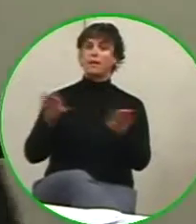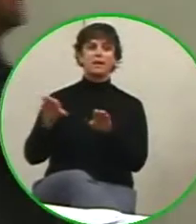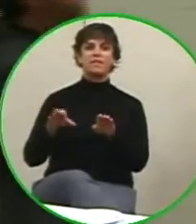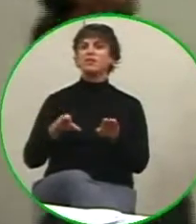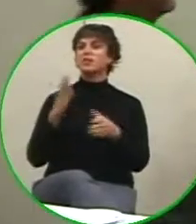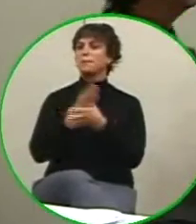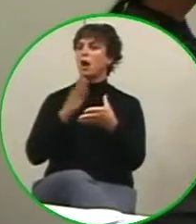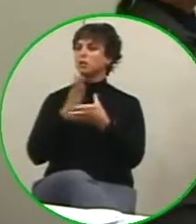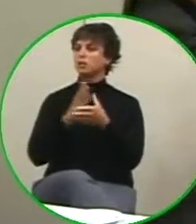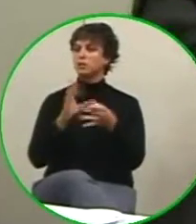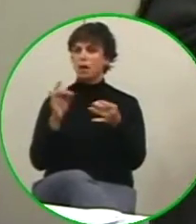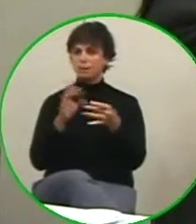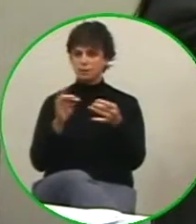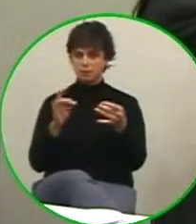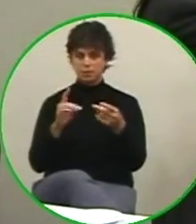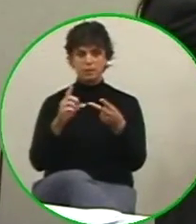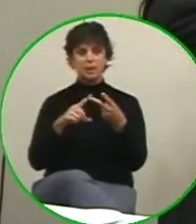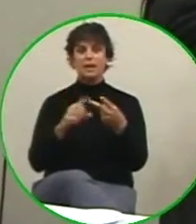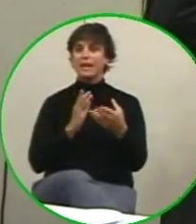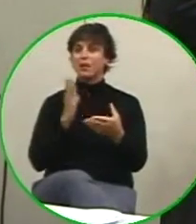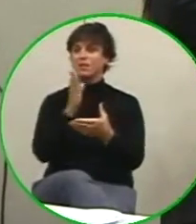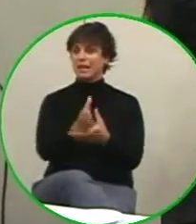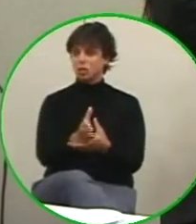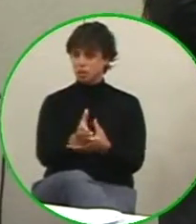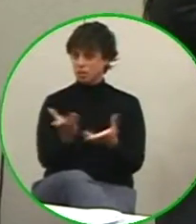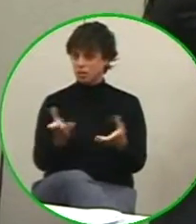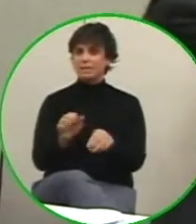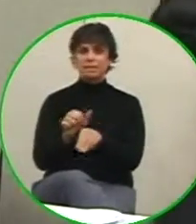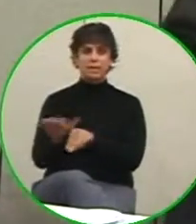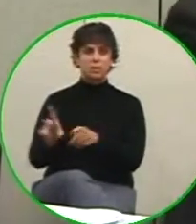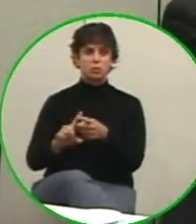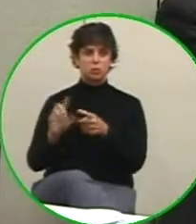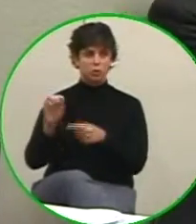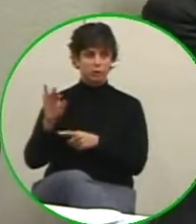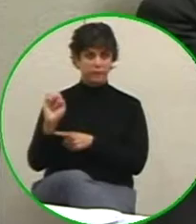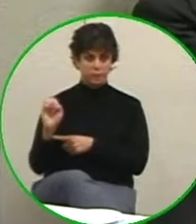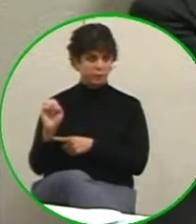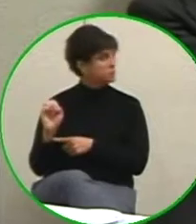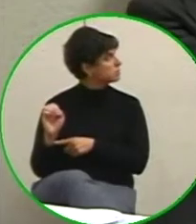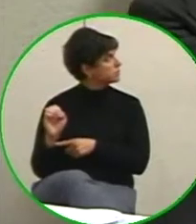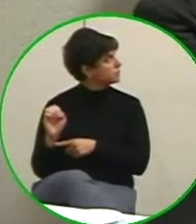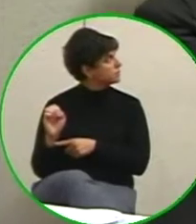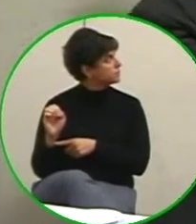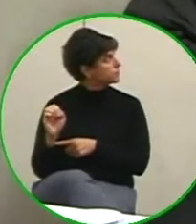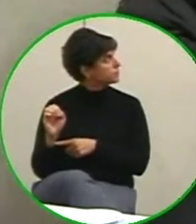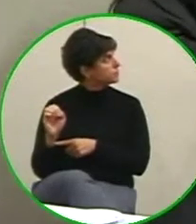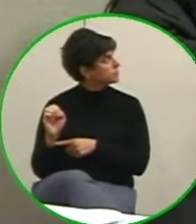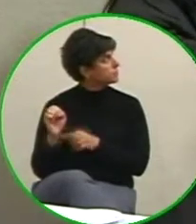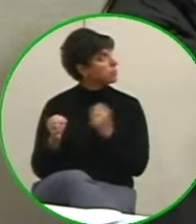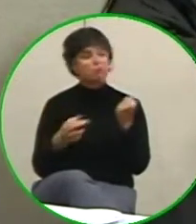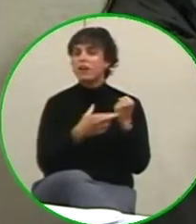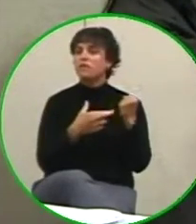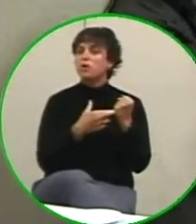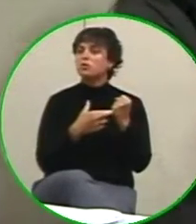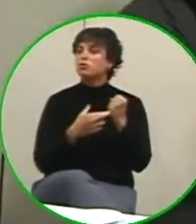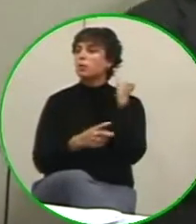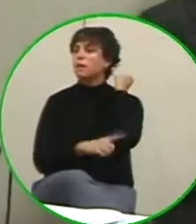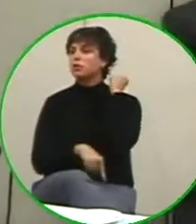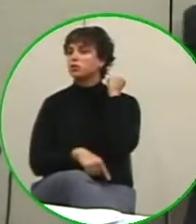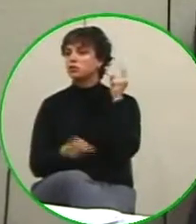comments. The intervention is that he is sent to the office. Was it a reinforcer or